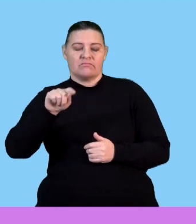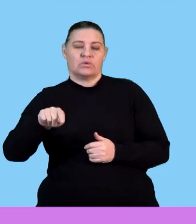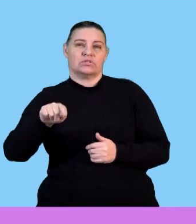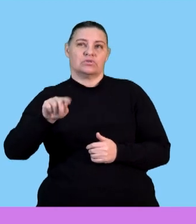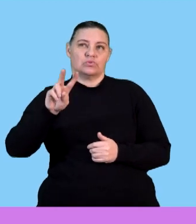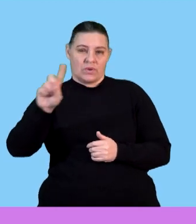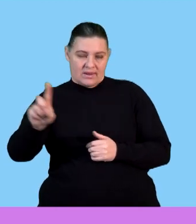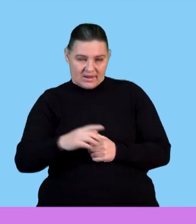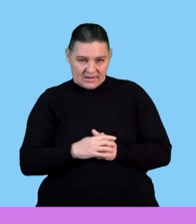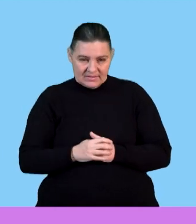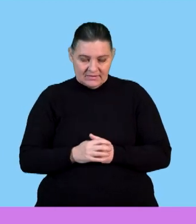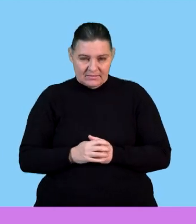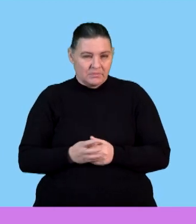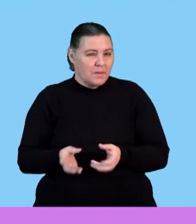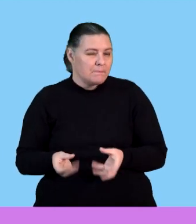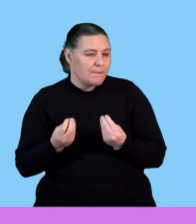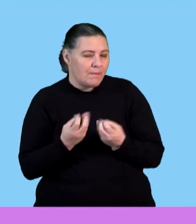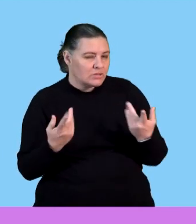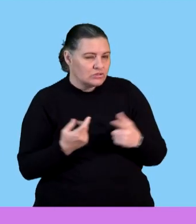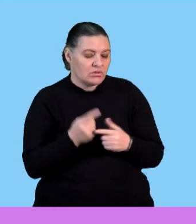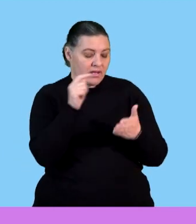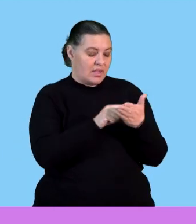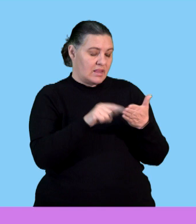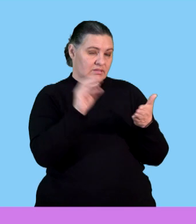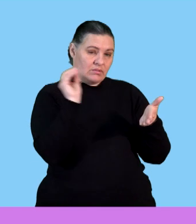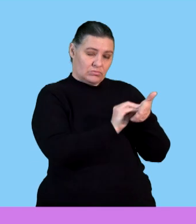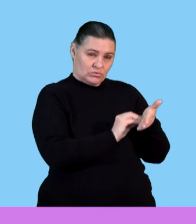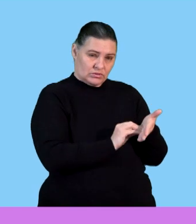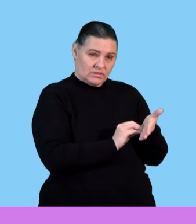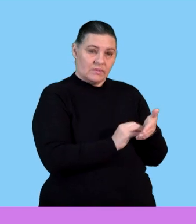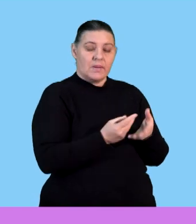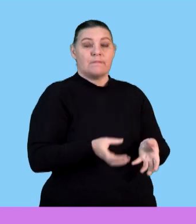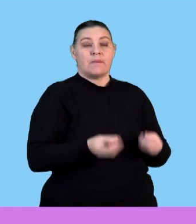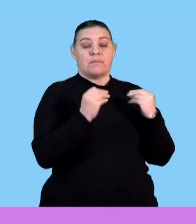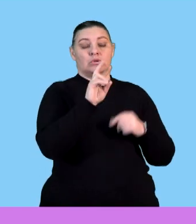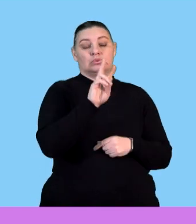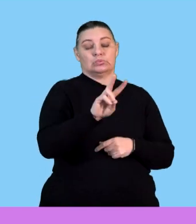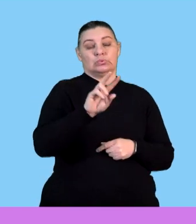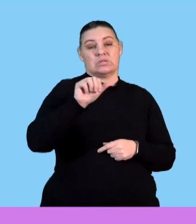125,21. Nice work. Let's see what that gives me. So using my calculator, I got